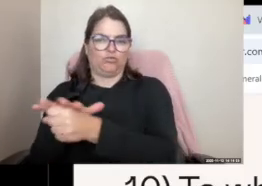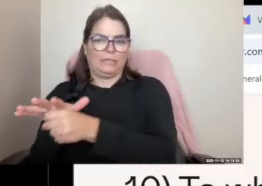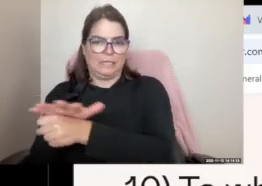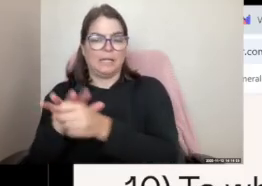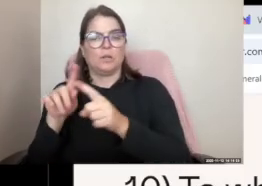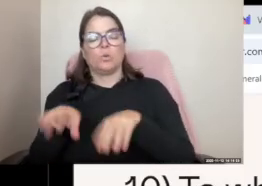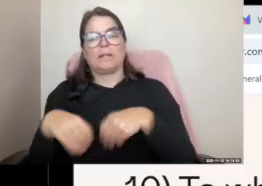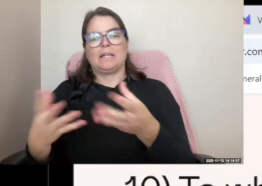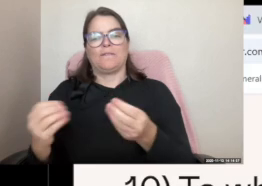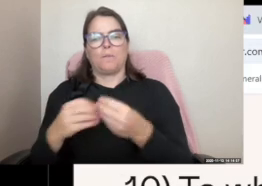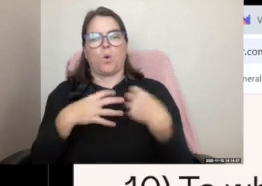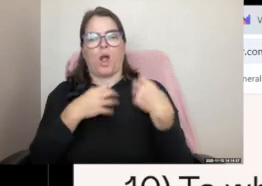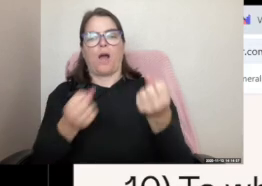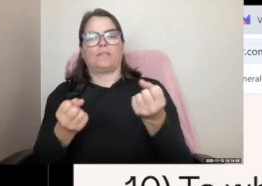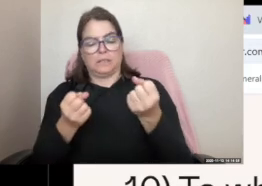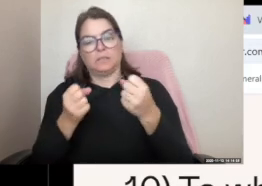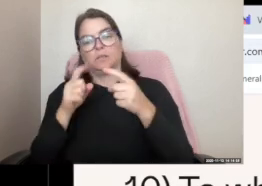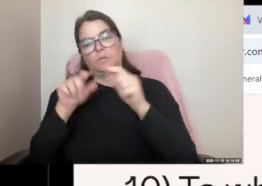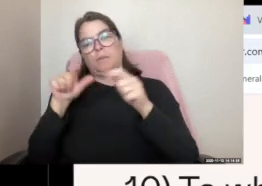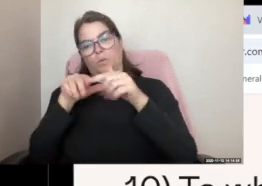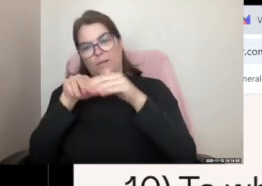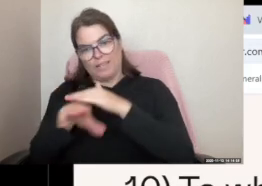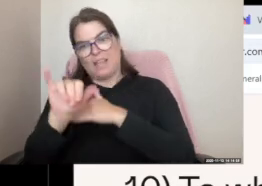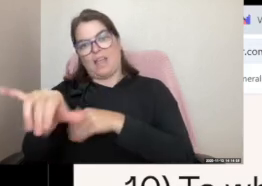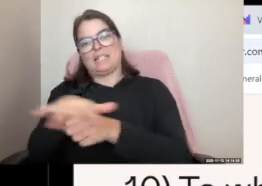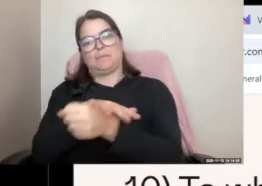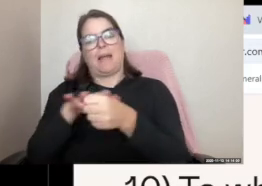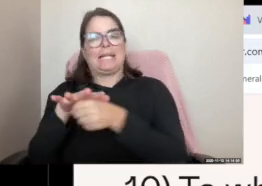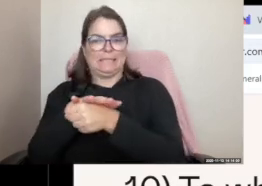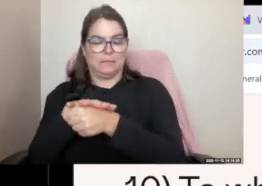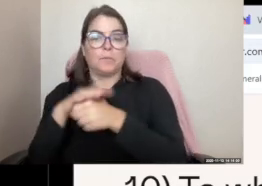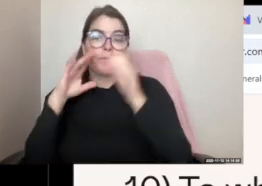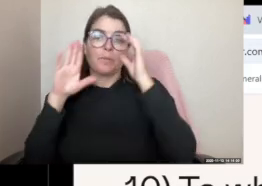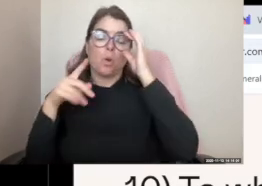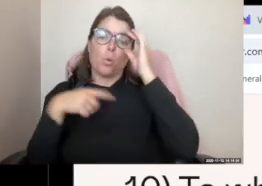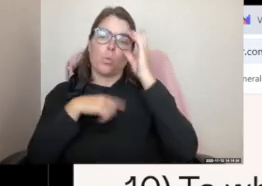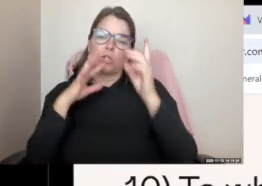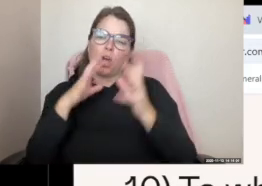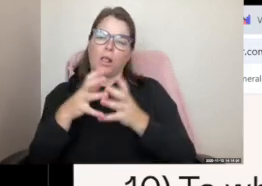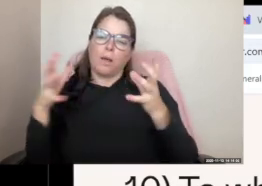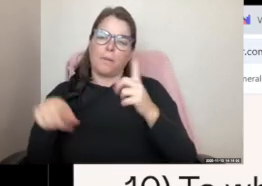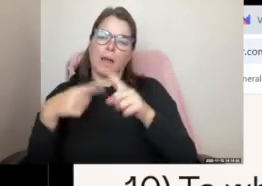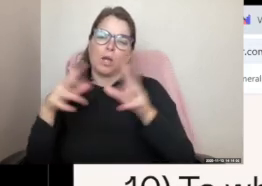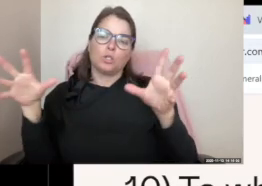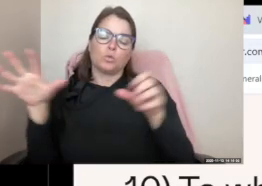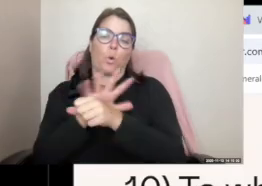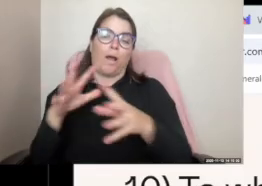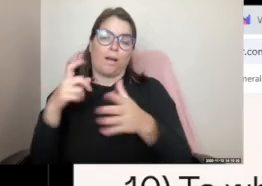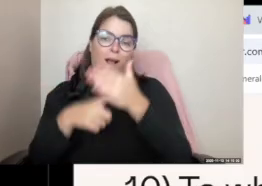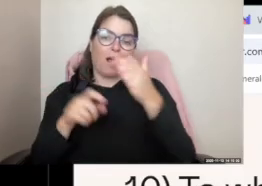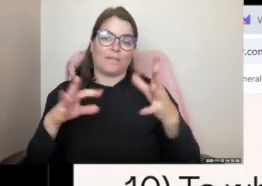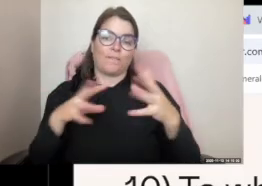classes. So I think they need more incentives in those class 2, especially that